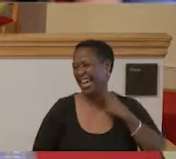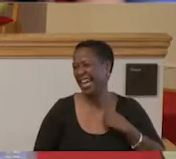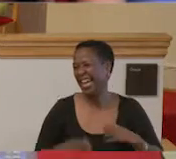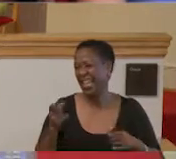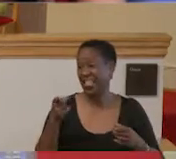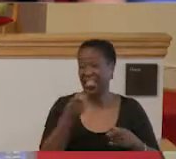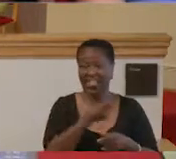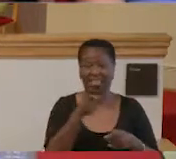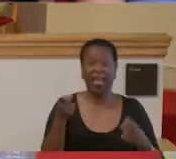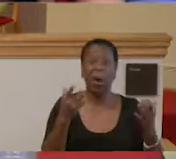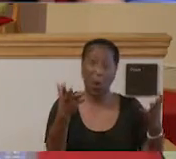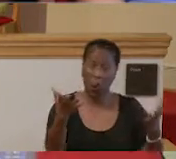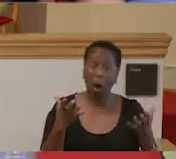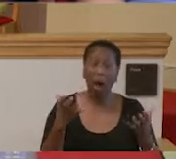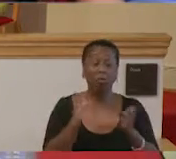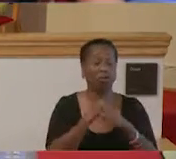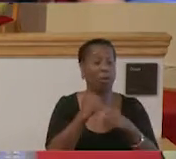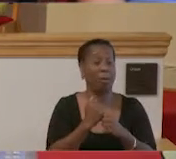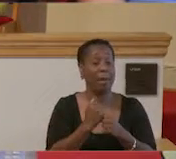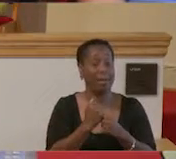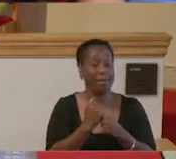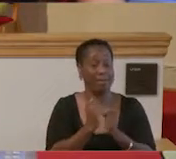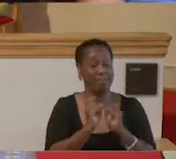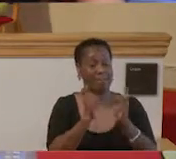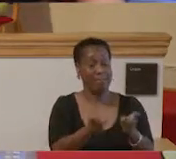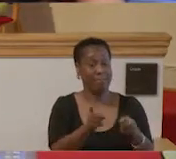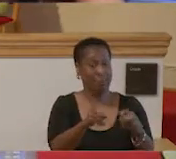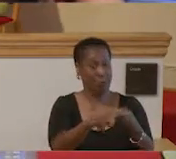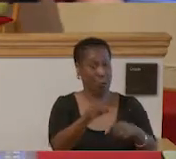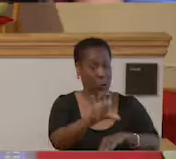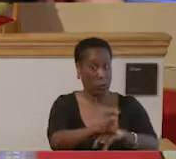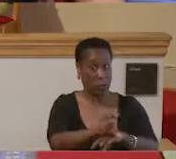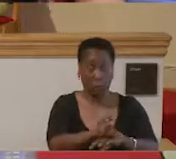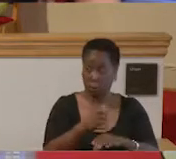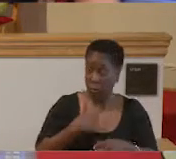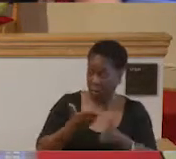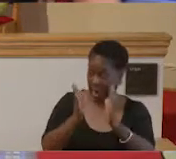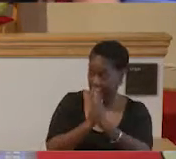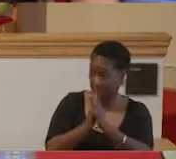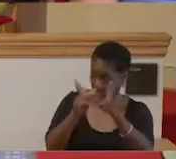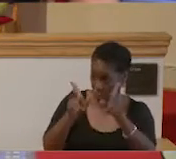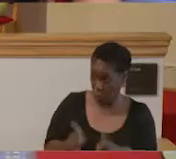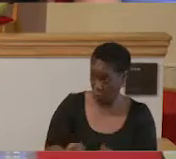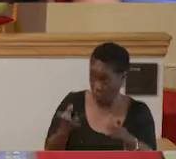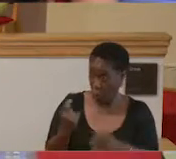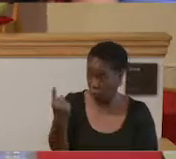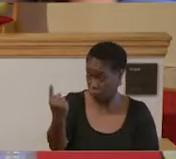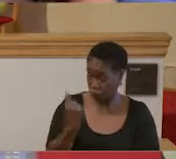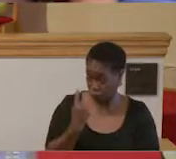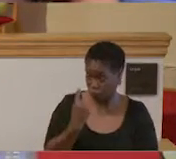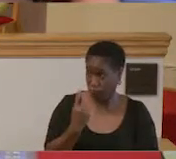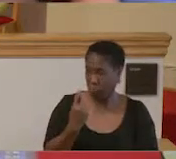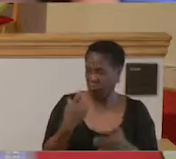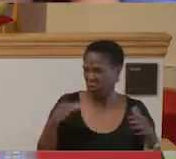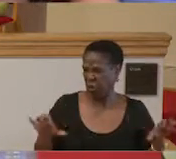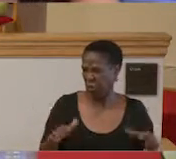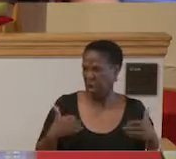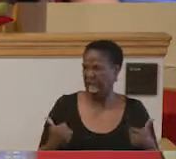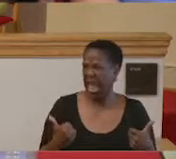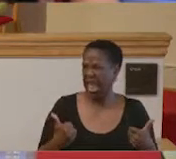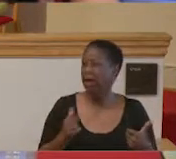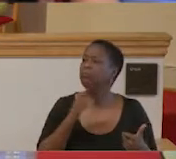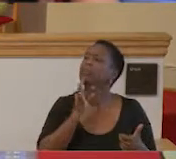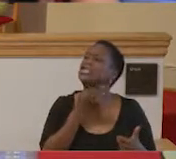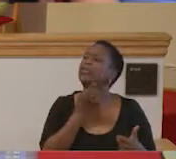They want to make a presentation to the church, so I'll ask that the designee would come forward and do that at this moment. Just out